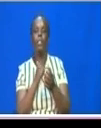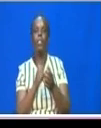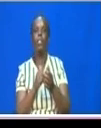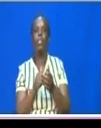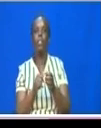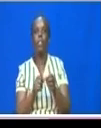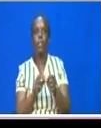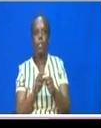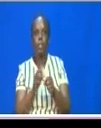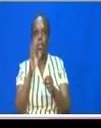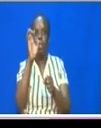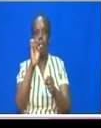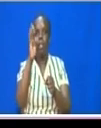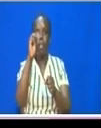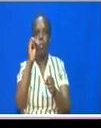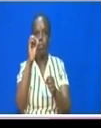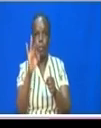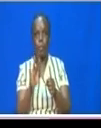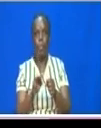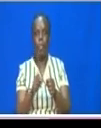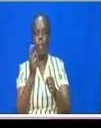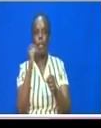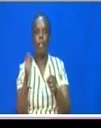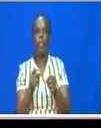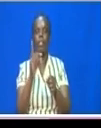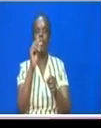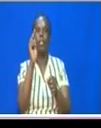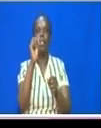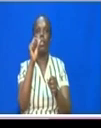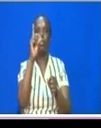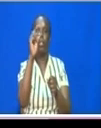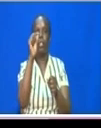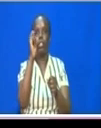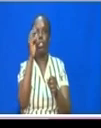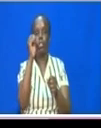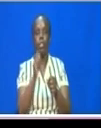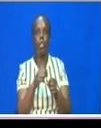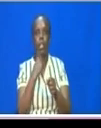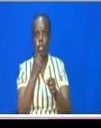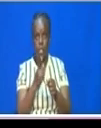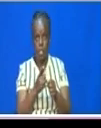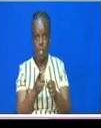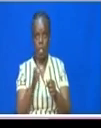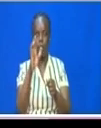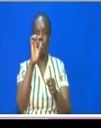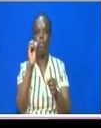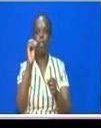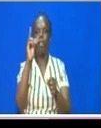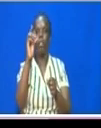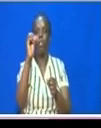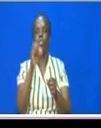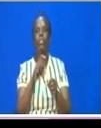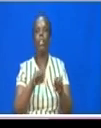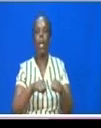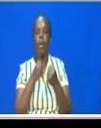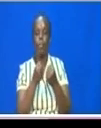an electrochemical cell, write the cell notation, and determine if a redox reaction occurs or